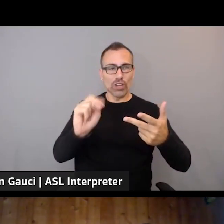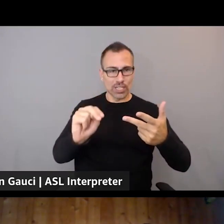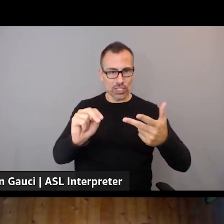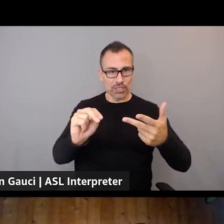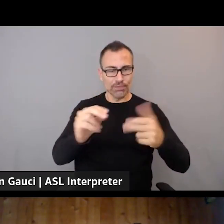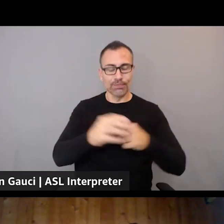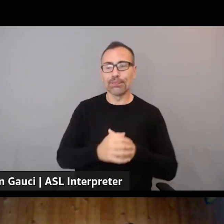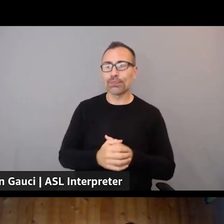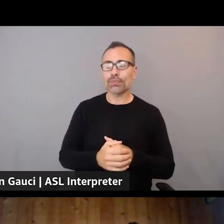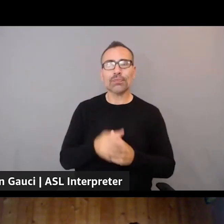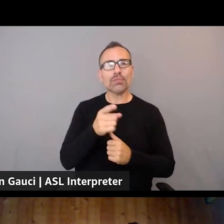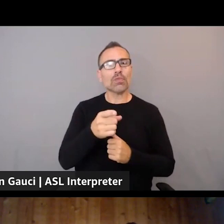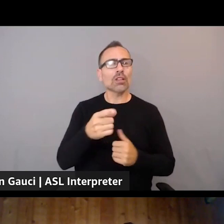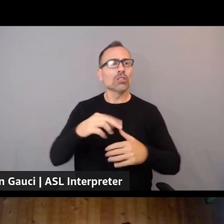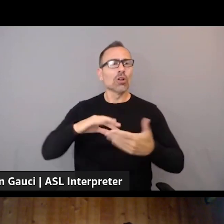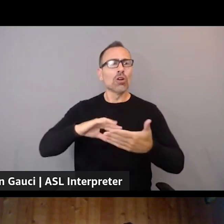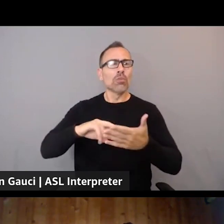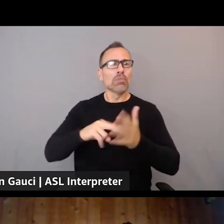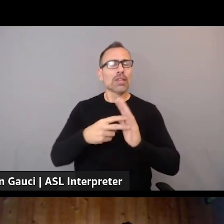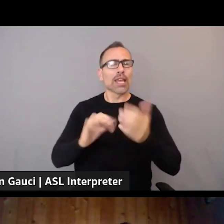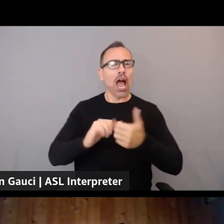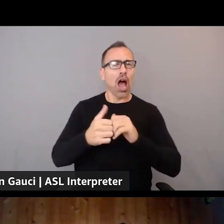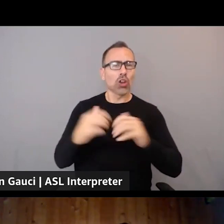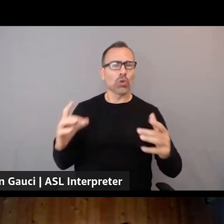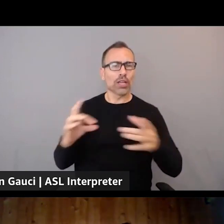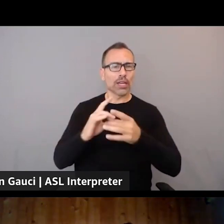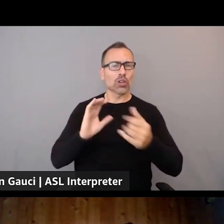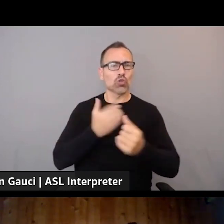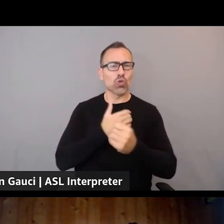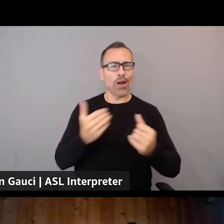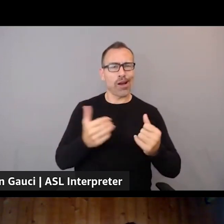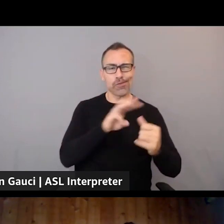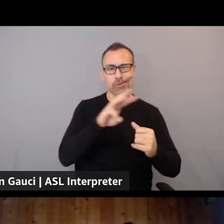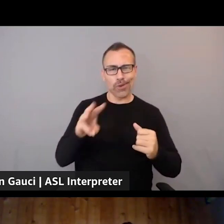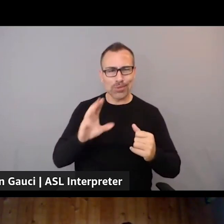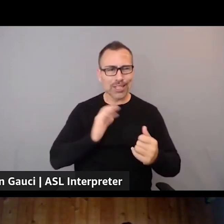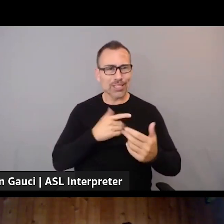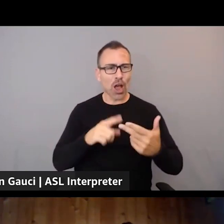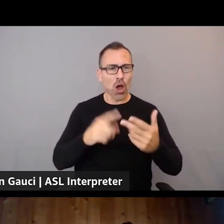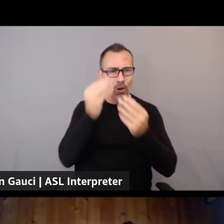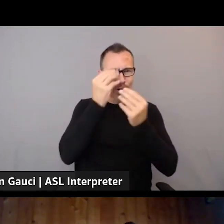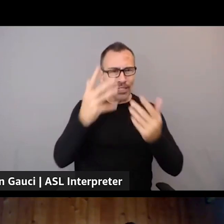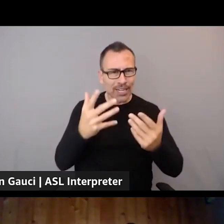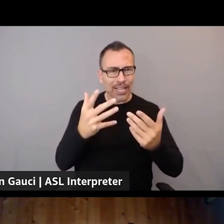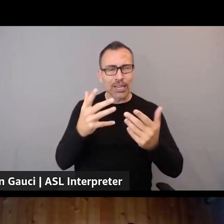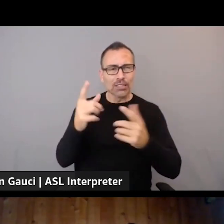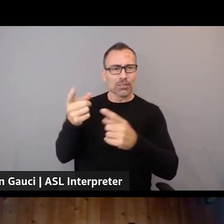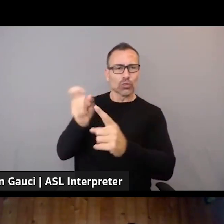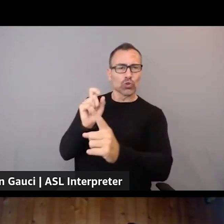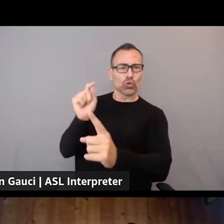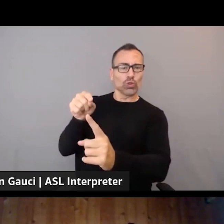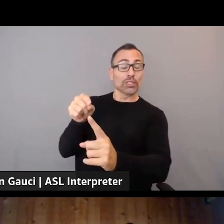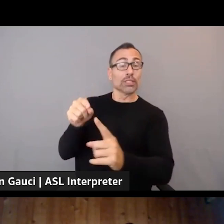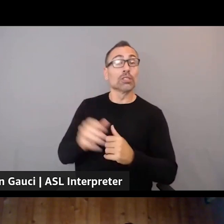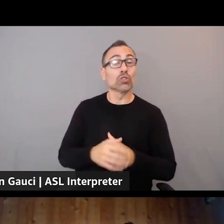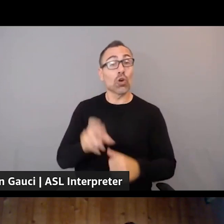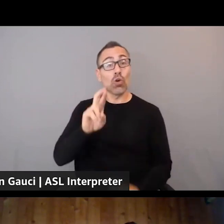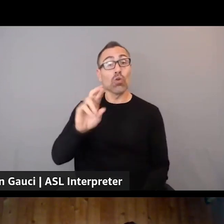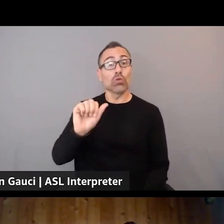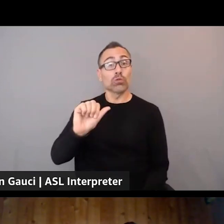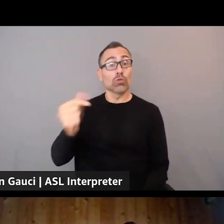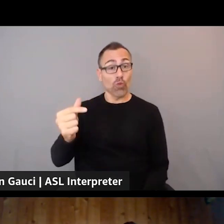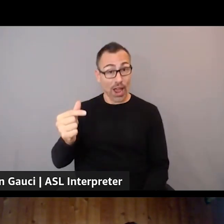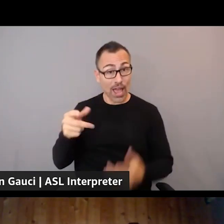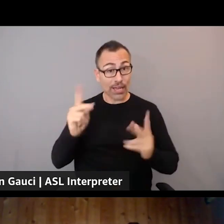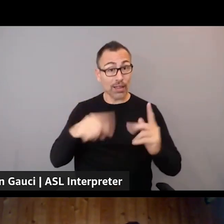own websites or our own data sources or anything like that? Basically, what this enables is the ability to search